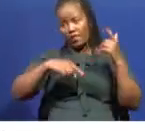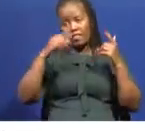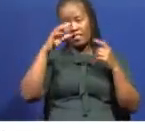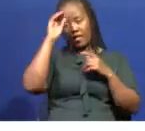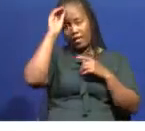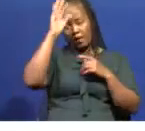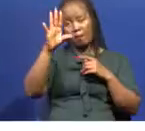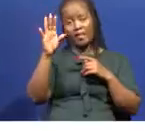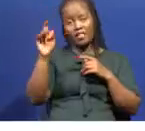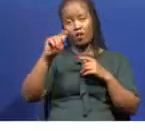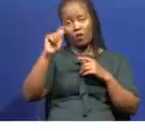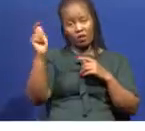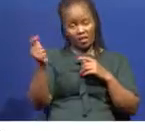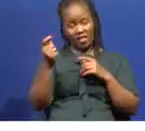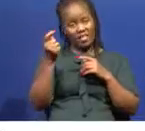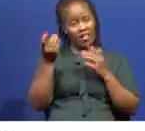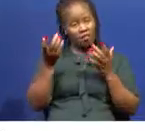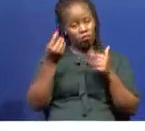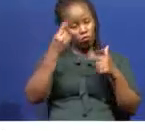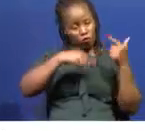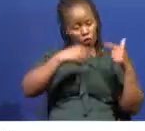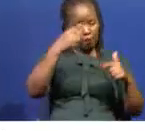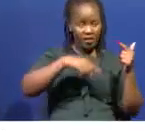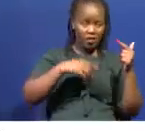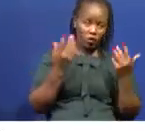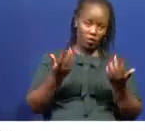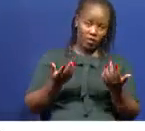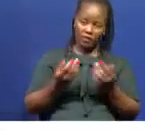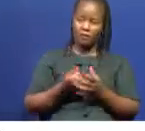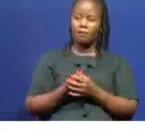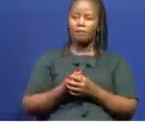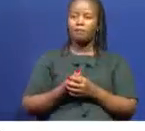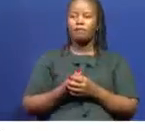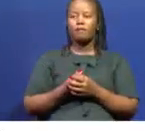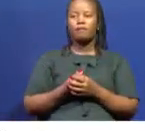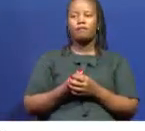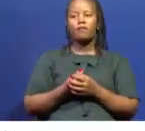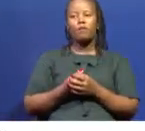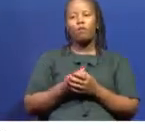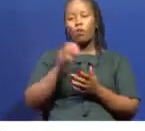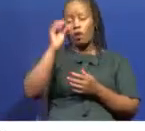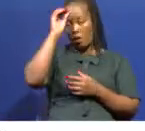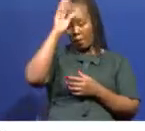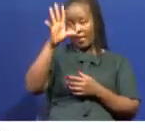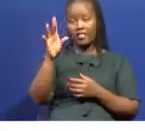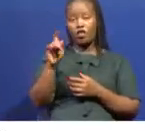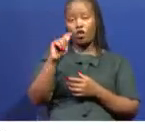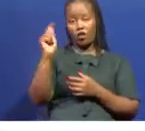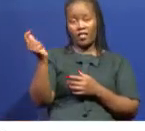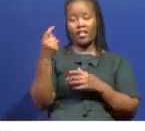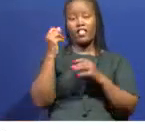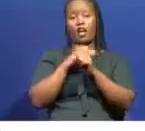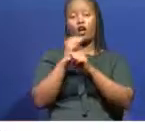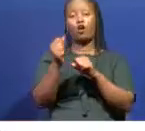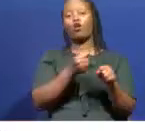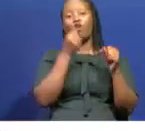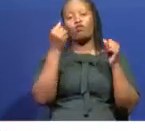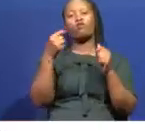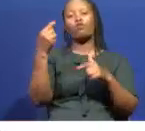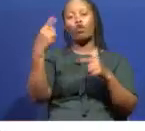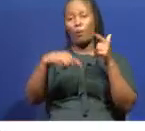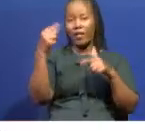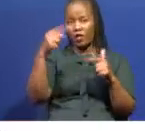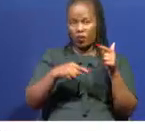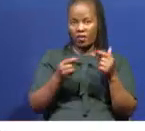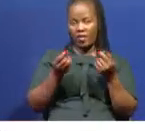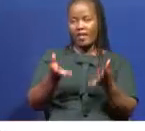Magical Kenya Open? So the Magical Kenya Open, right now it's only the